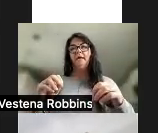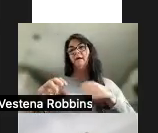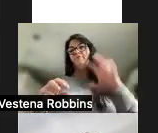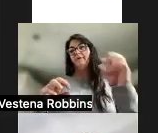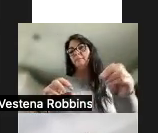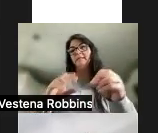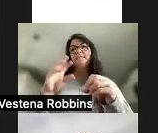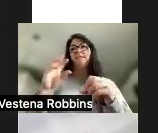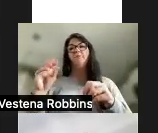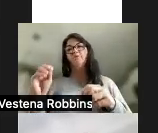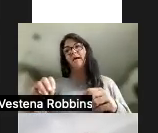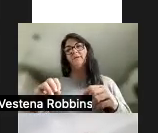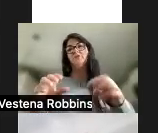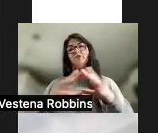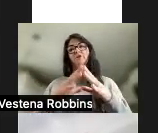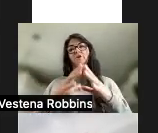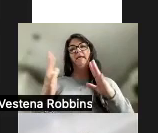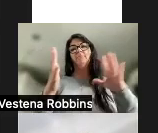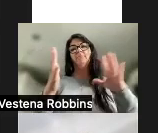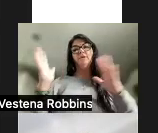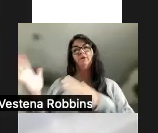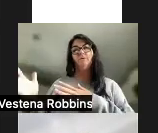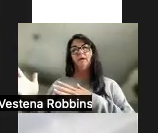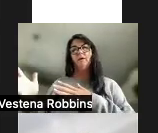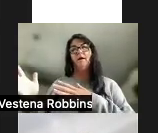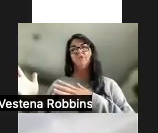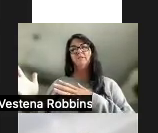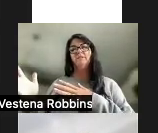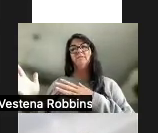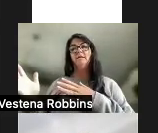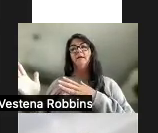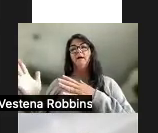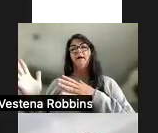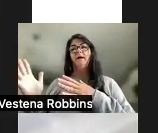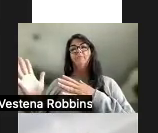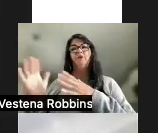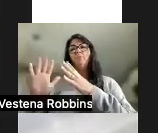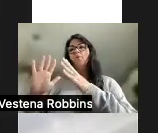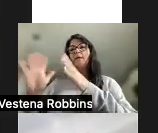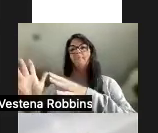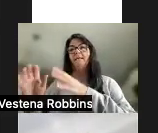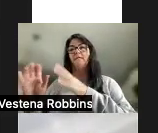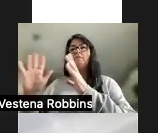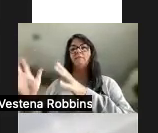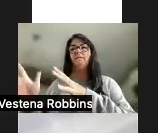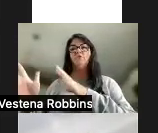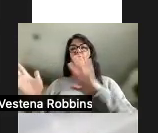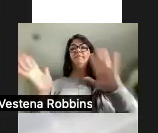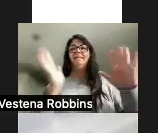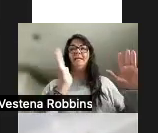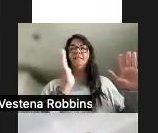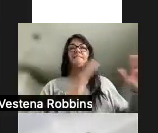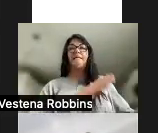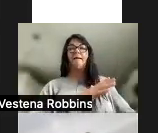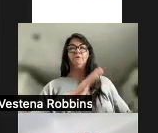media and families and providers to create more acute care options more inpatient and residential, with